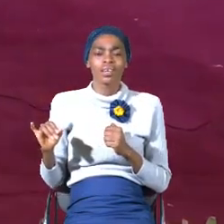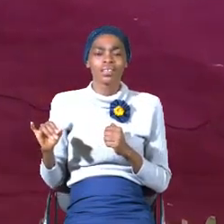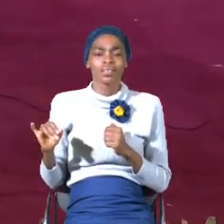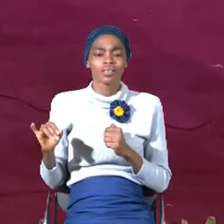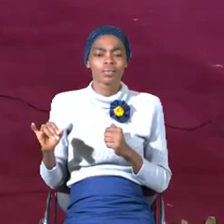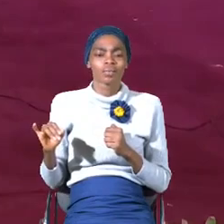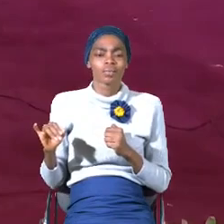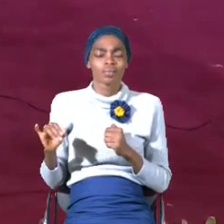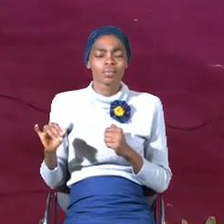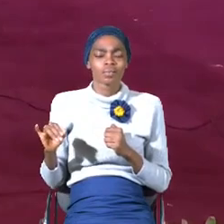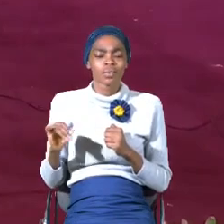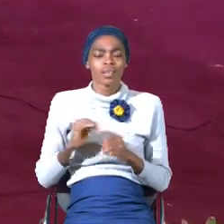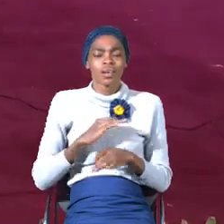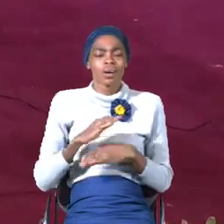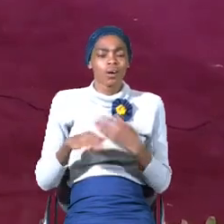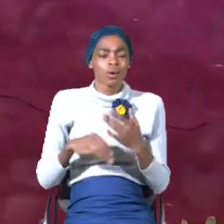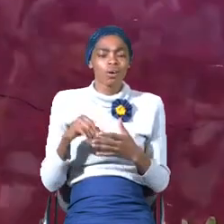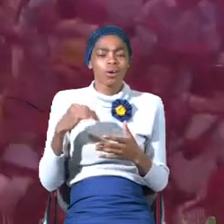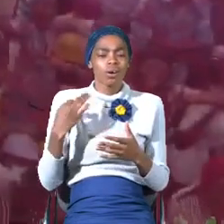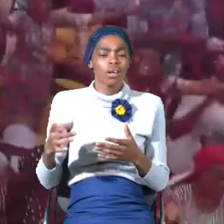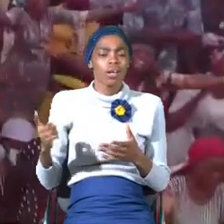Lift your hands and tell him.